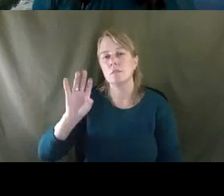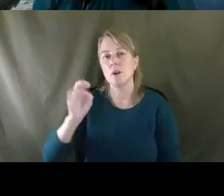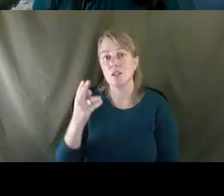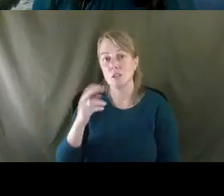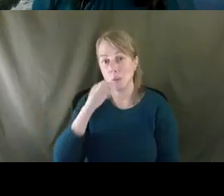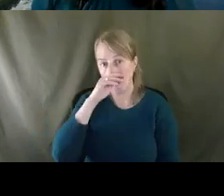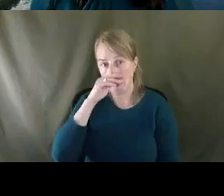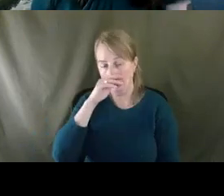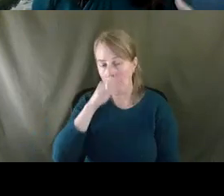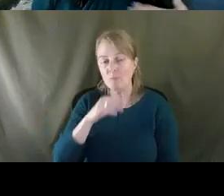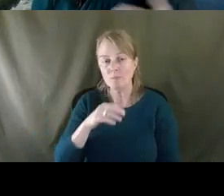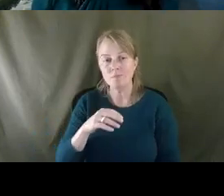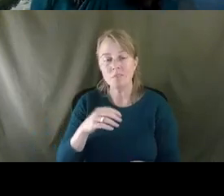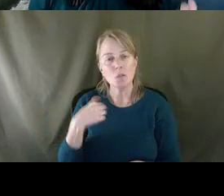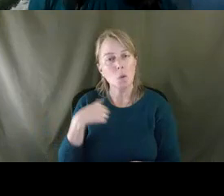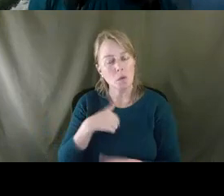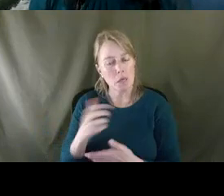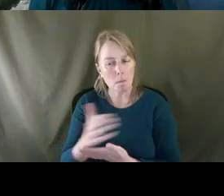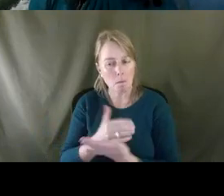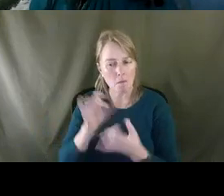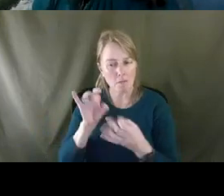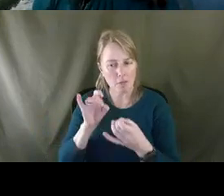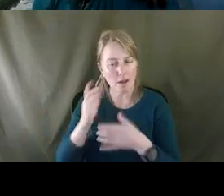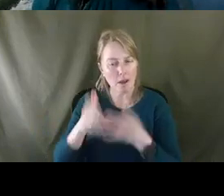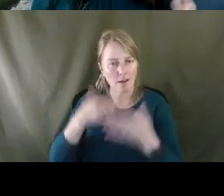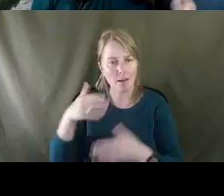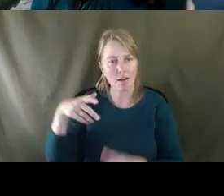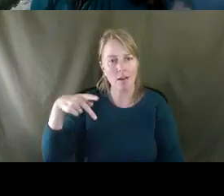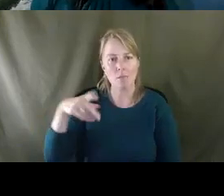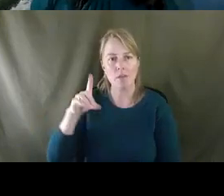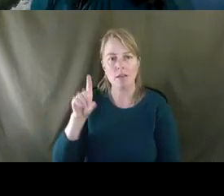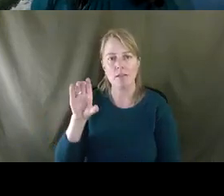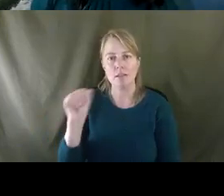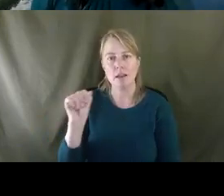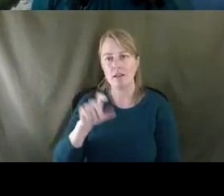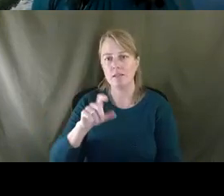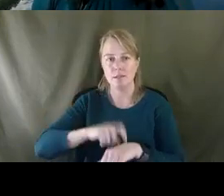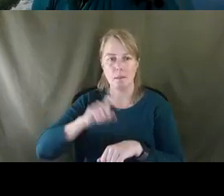So yeah, taking the feedback and making it happen, PDCA right in time.